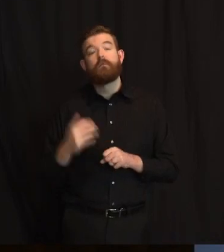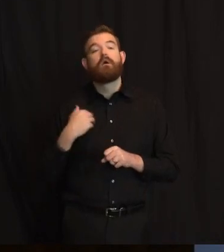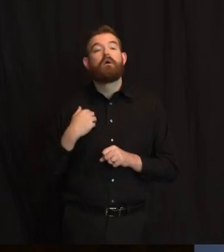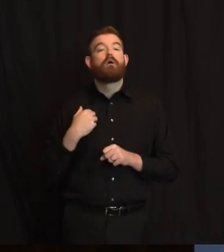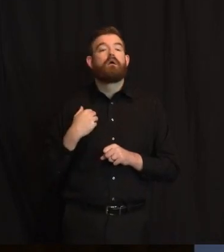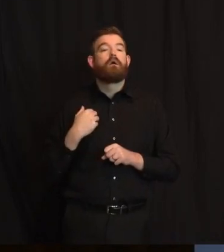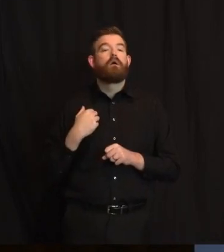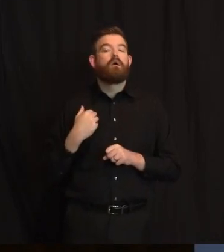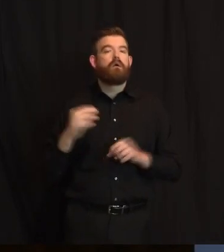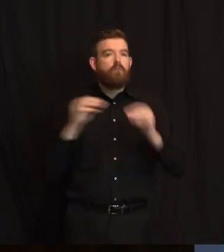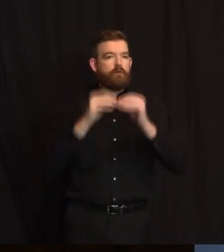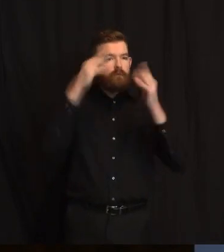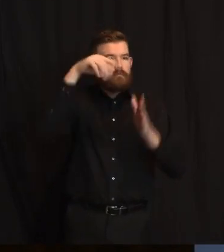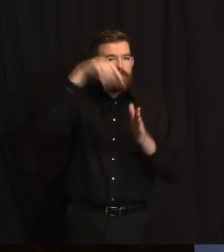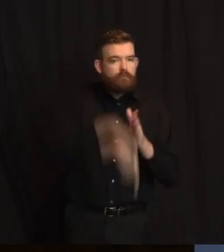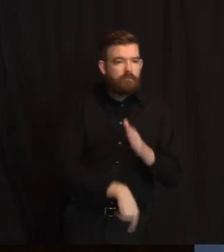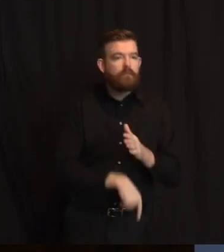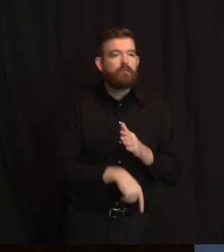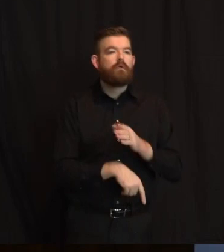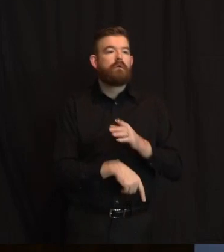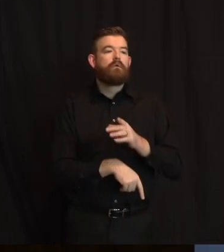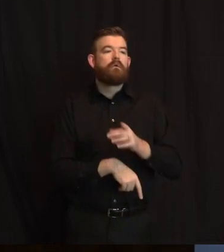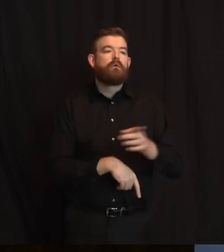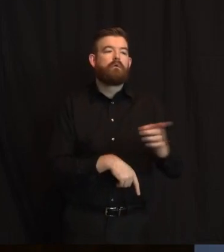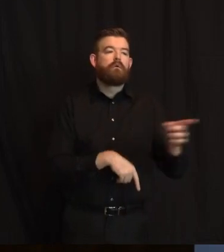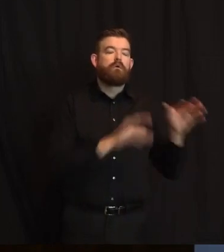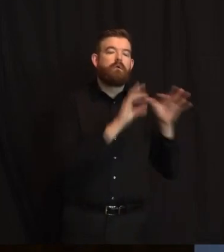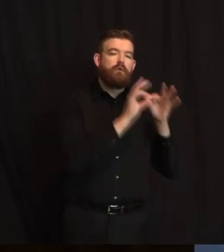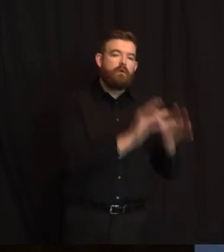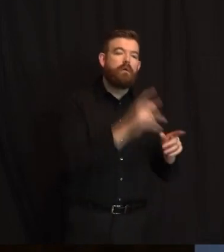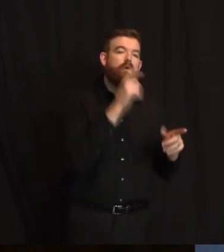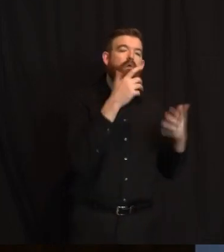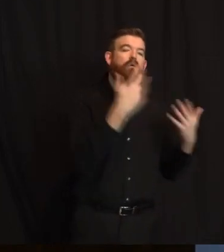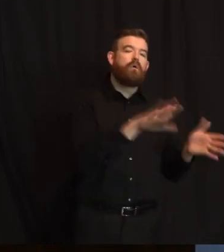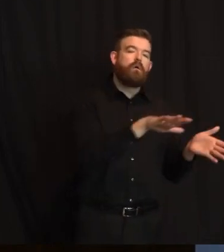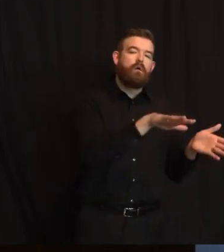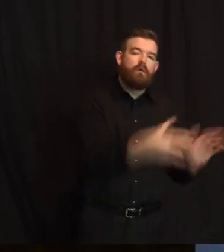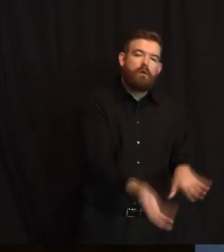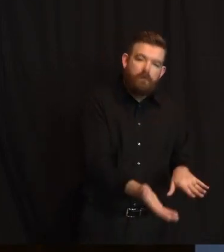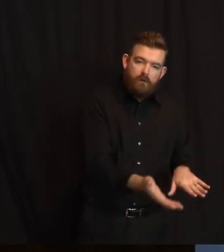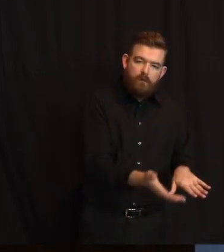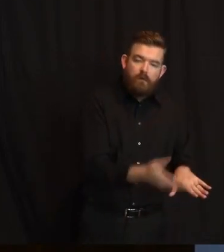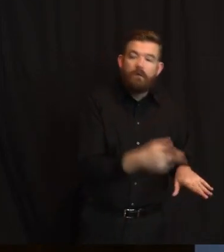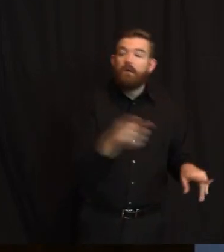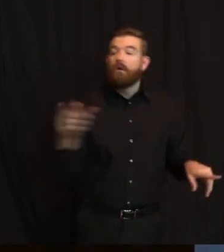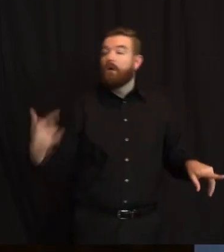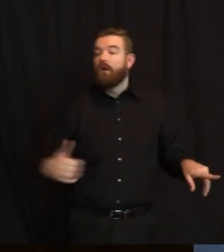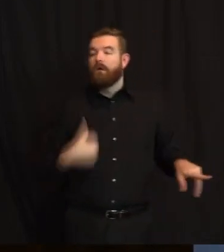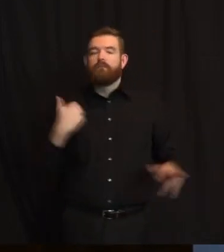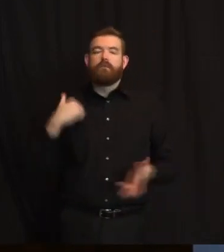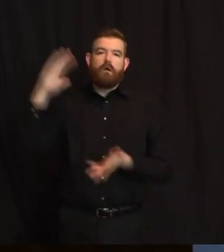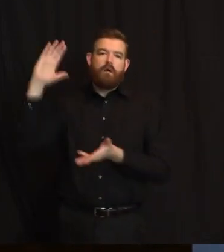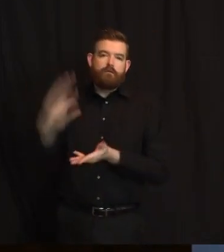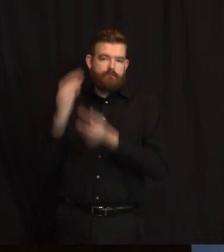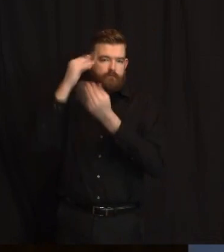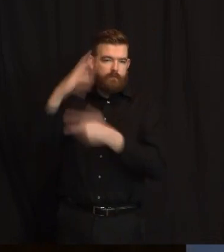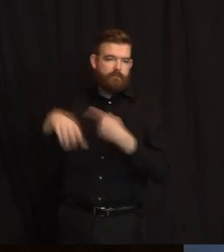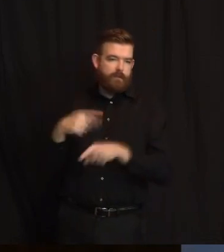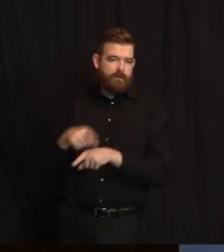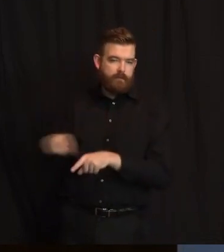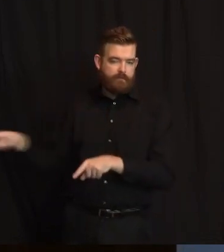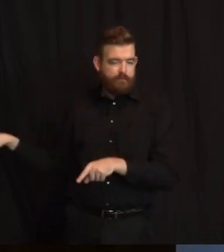get it all at one time. We have a general breakdown as far as what things happen, and certainly the plurality of people, most